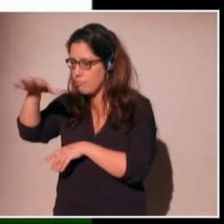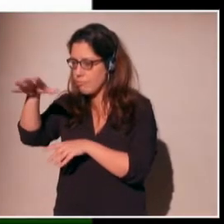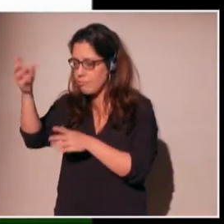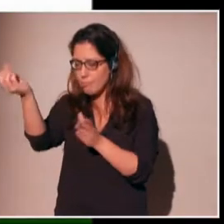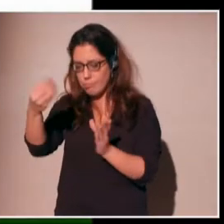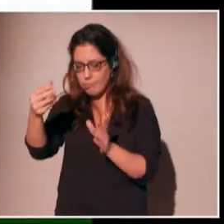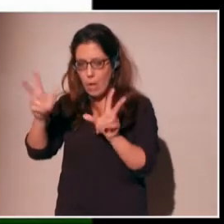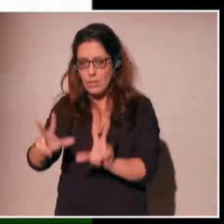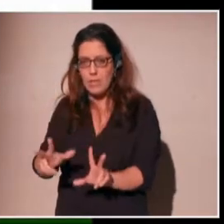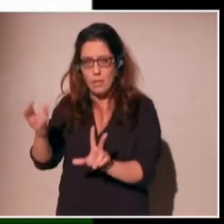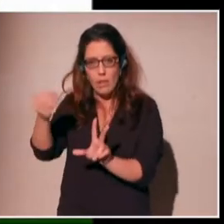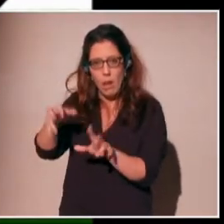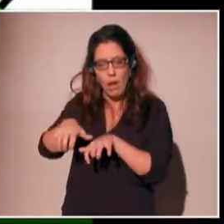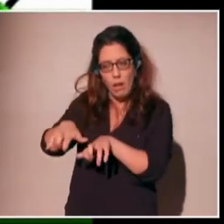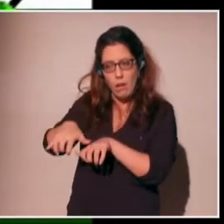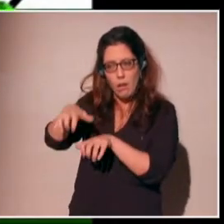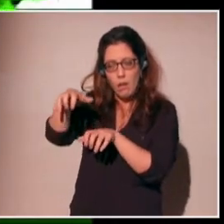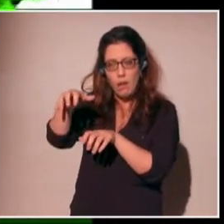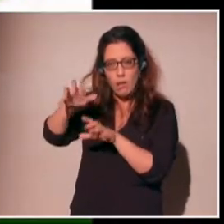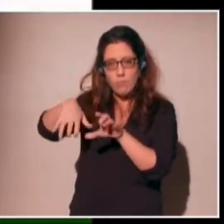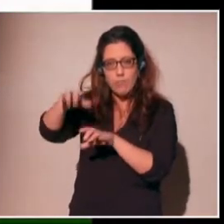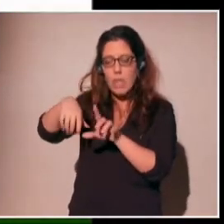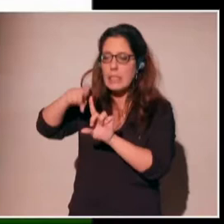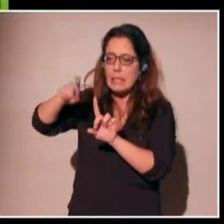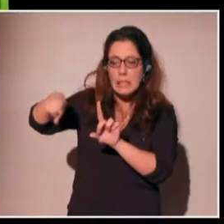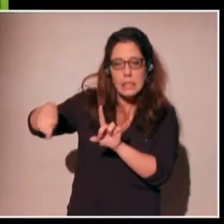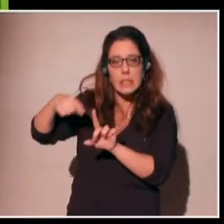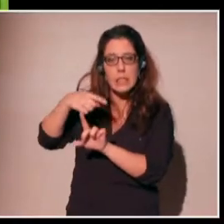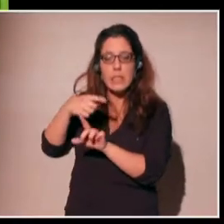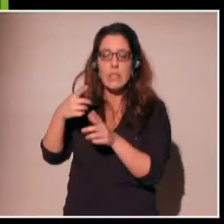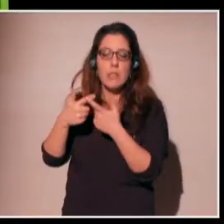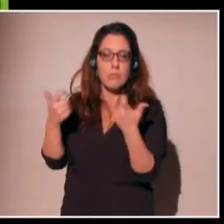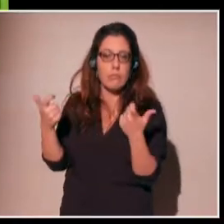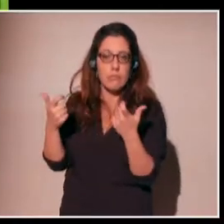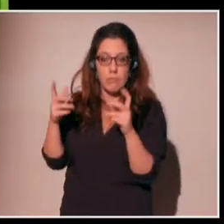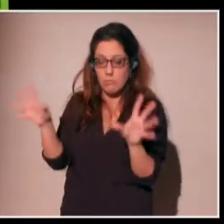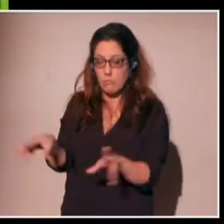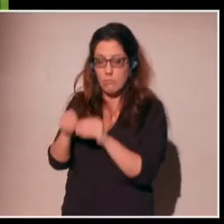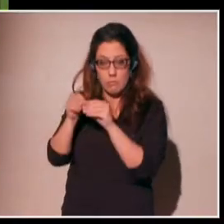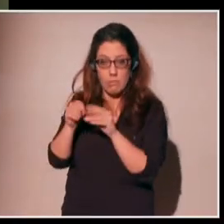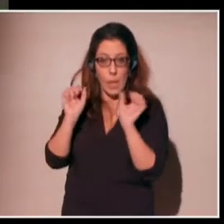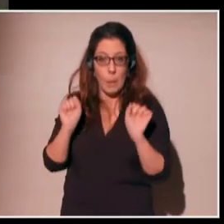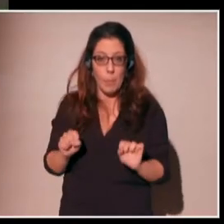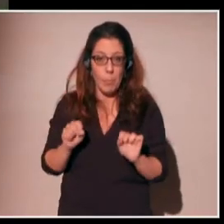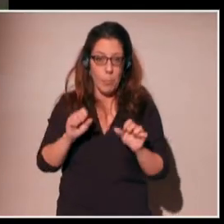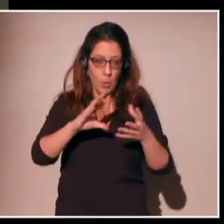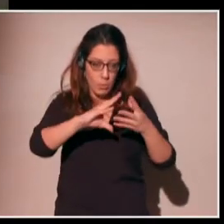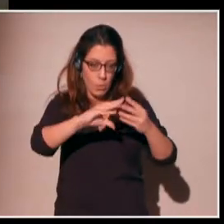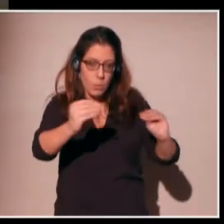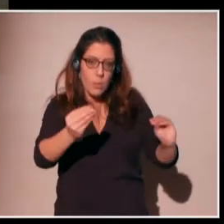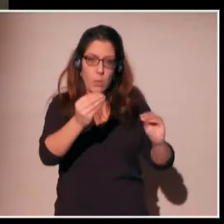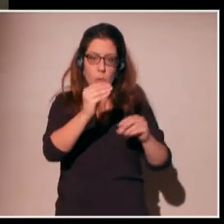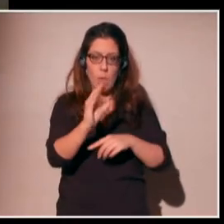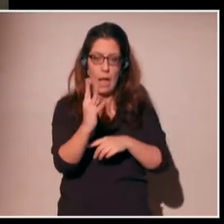bumps the user was drawing, in a few gestures, you are able to model this complex object. Here, so we are